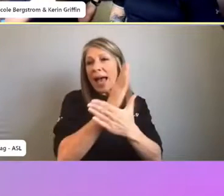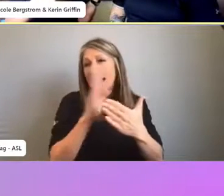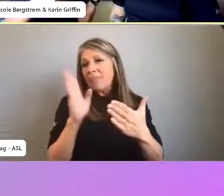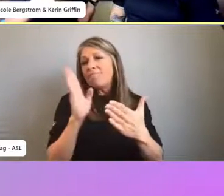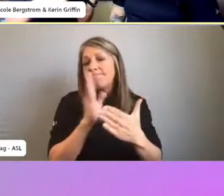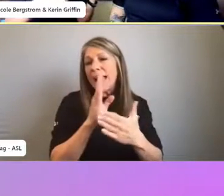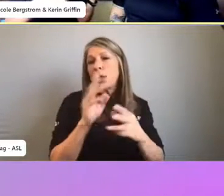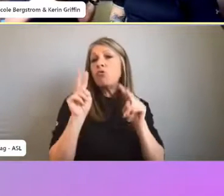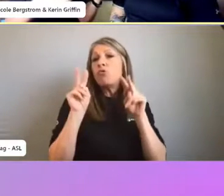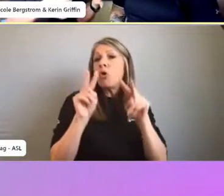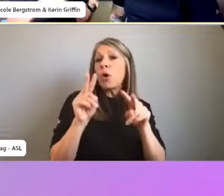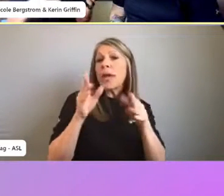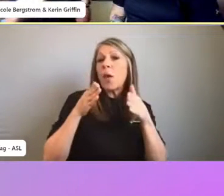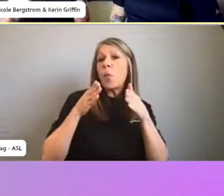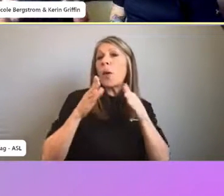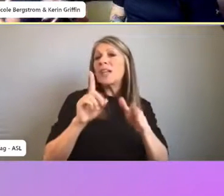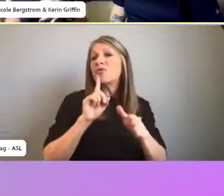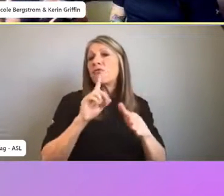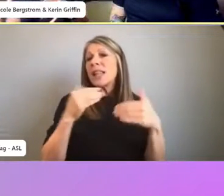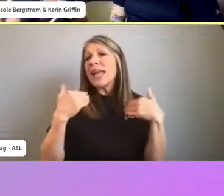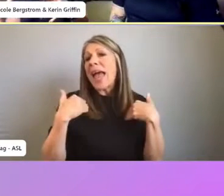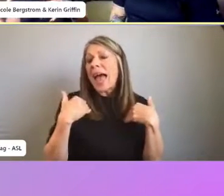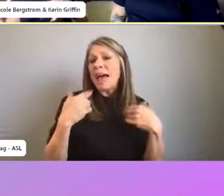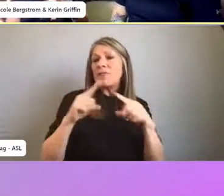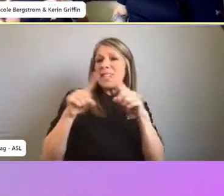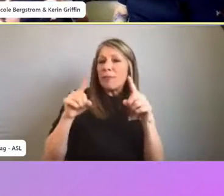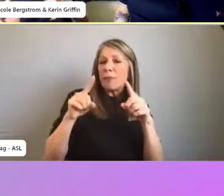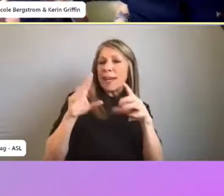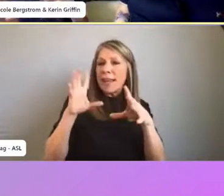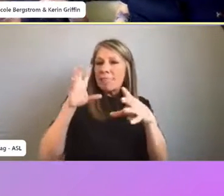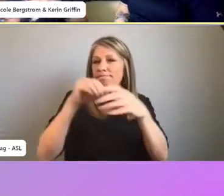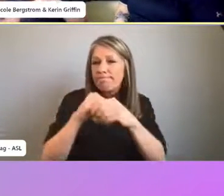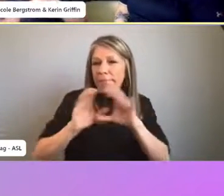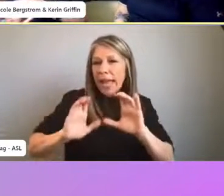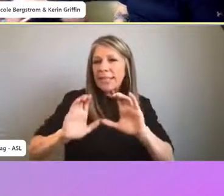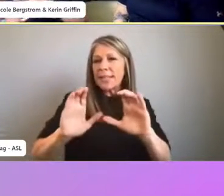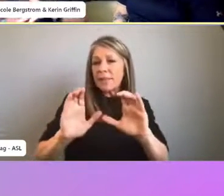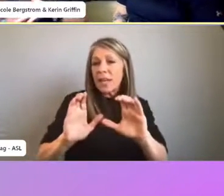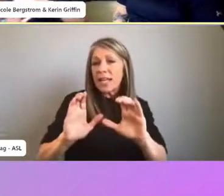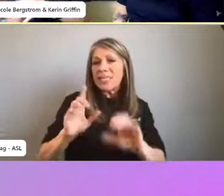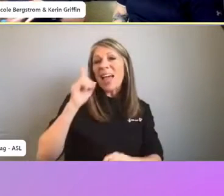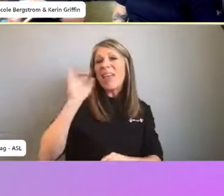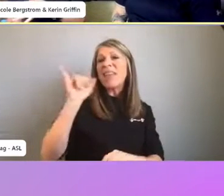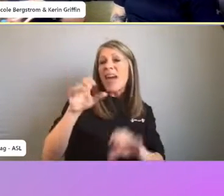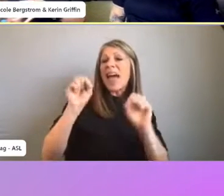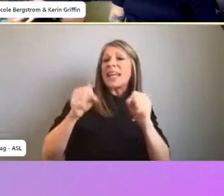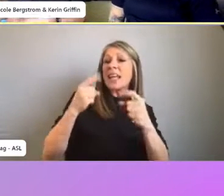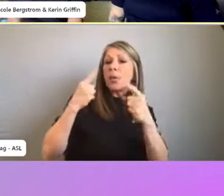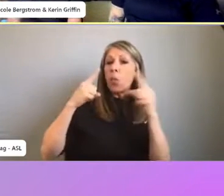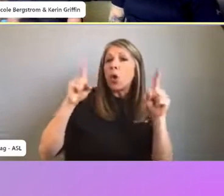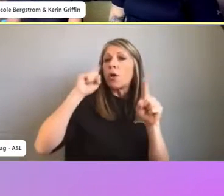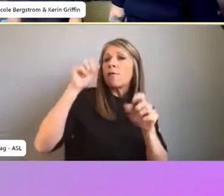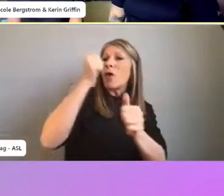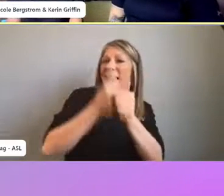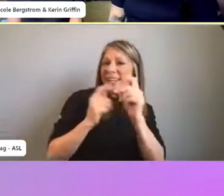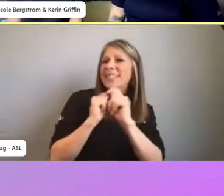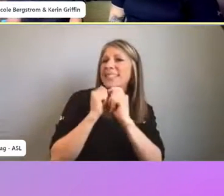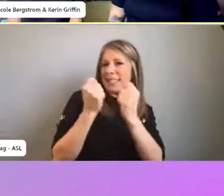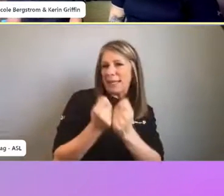ways to have engagement activities, I think that can work for any team.